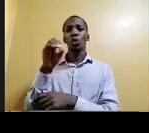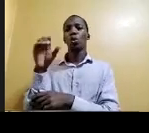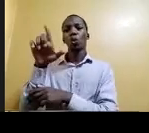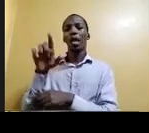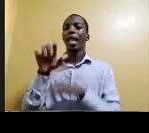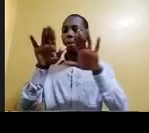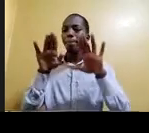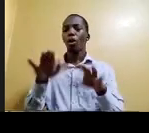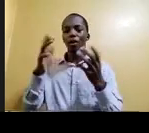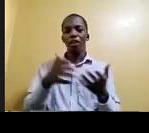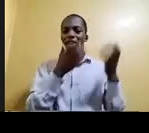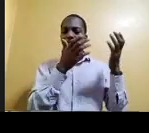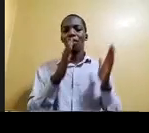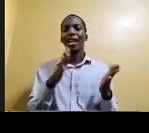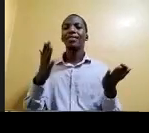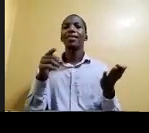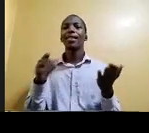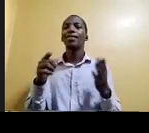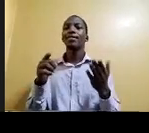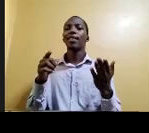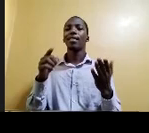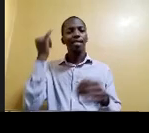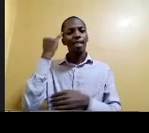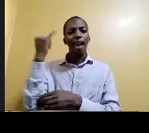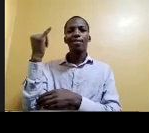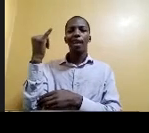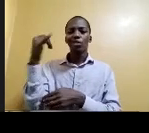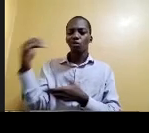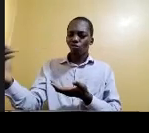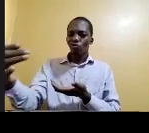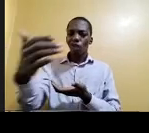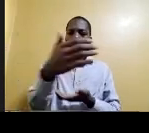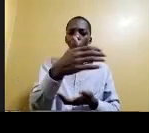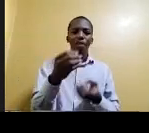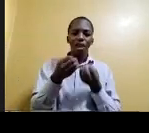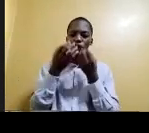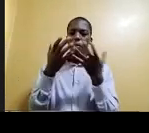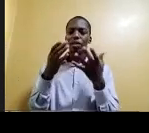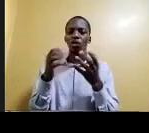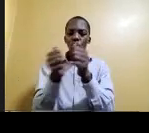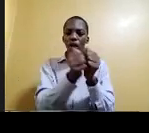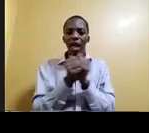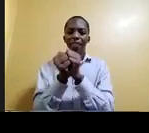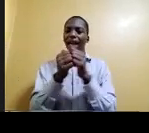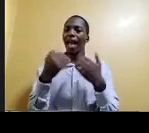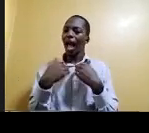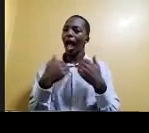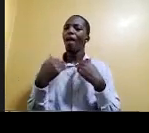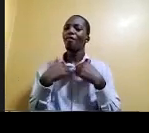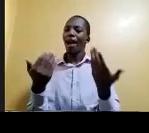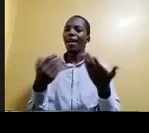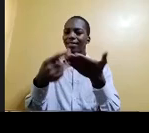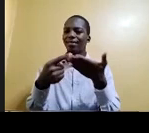idea is to harness all of this information together and allow a real public-private sector debate between